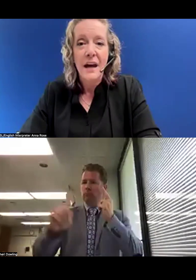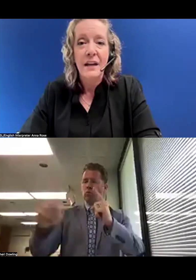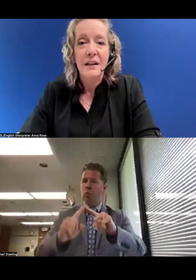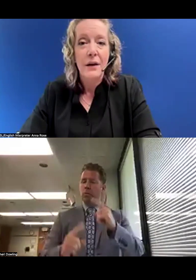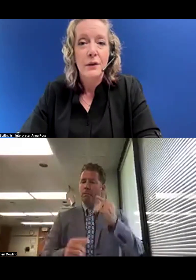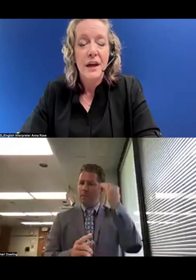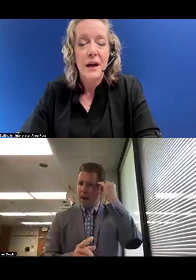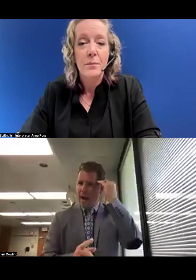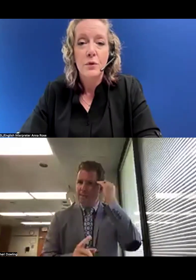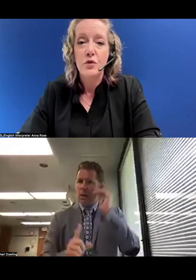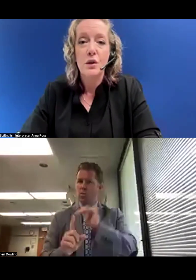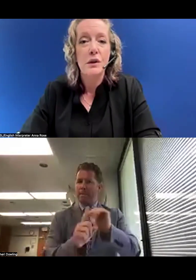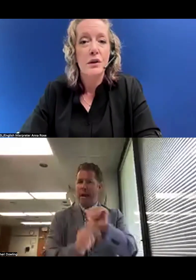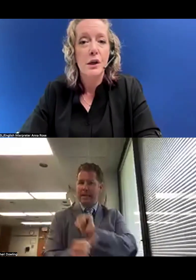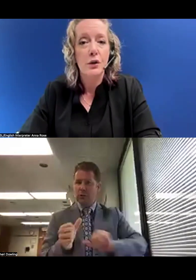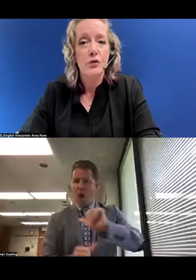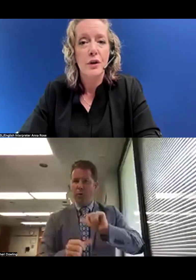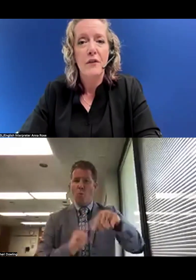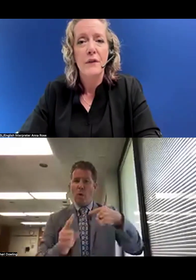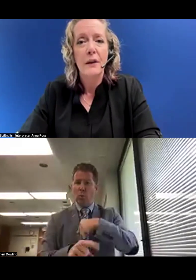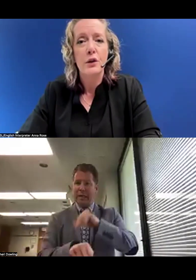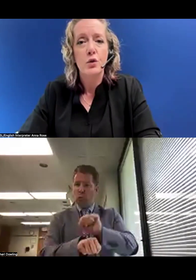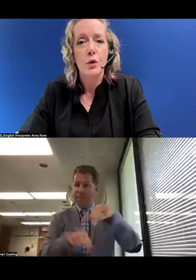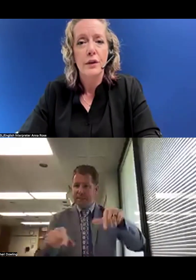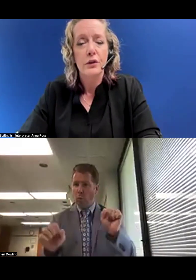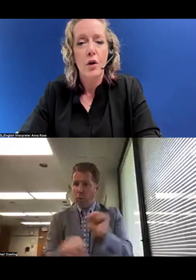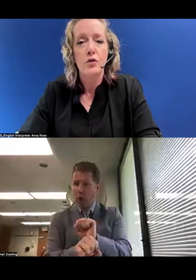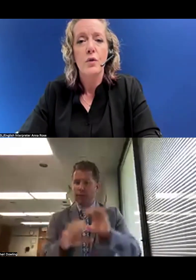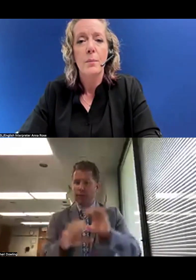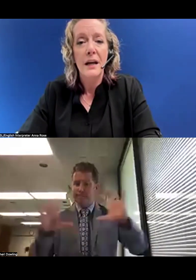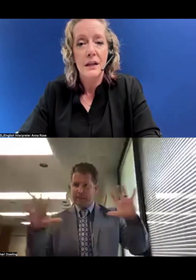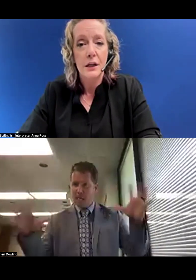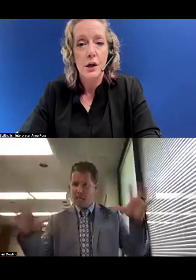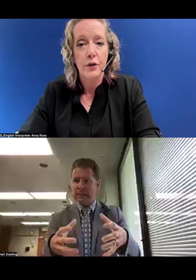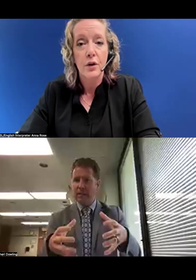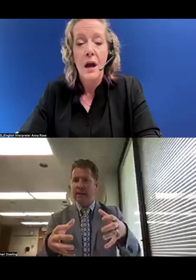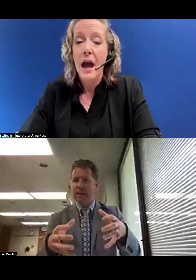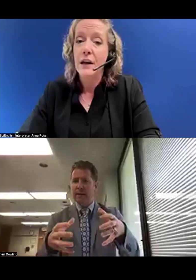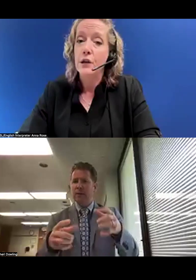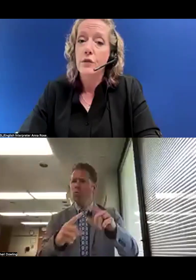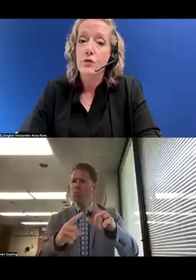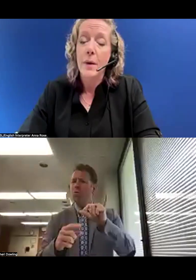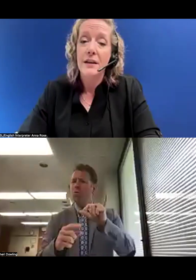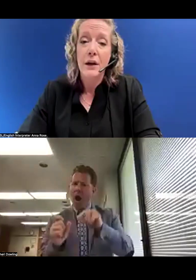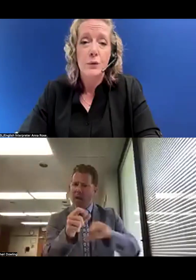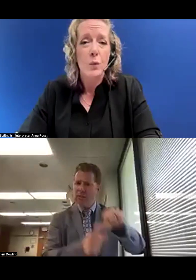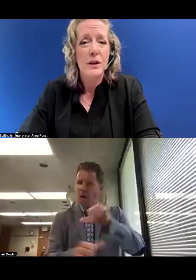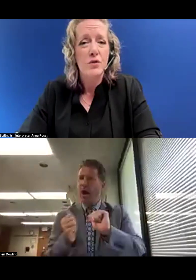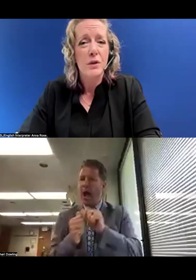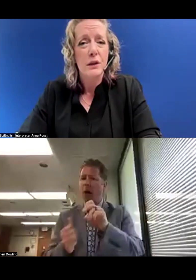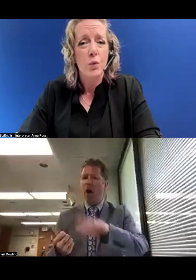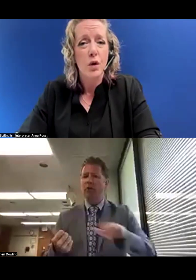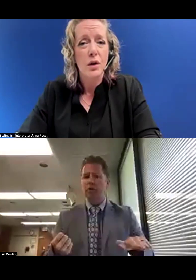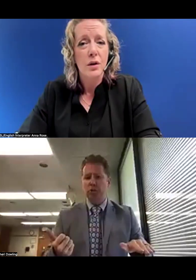Okay, that allows them to use their children as a North Star to remind each other, and it serves to remind us when we